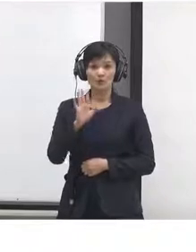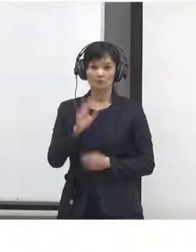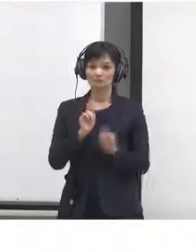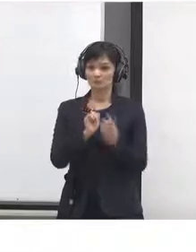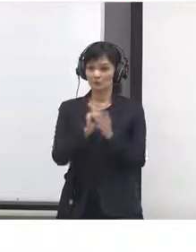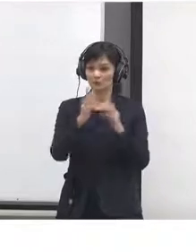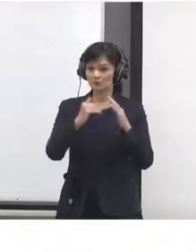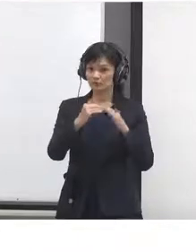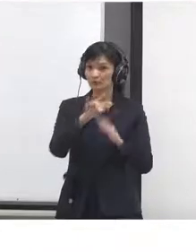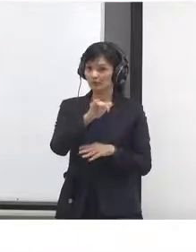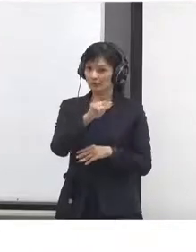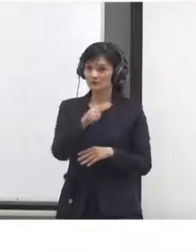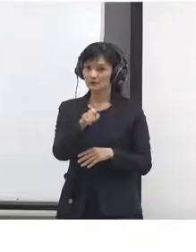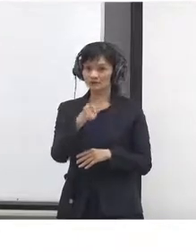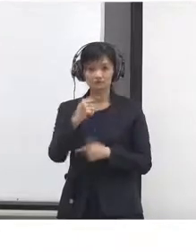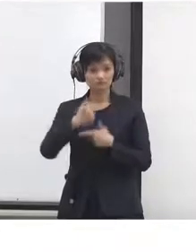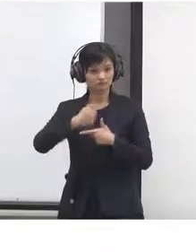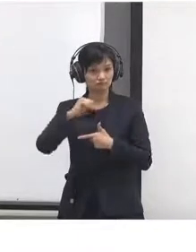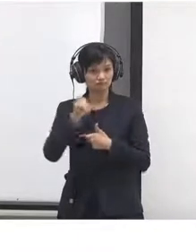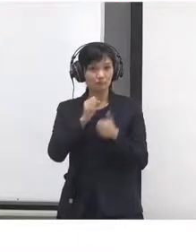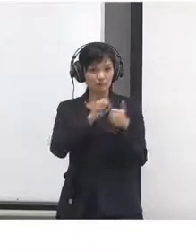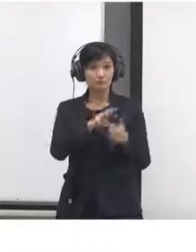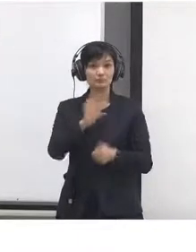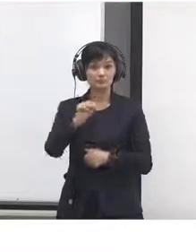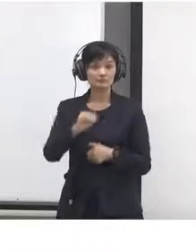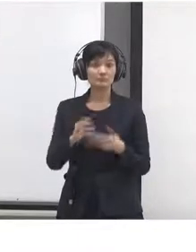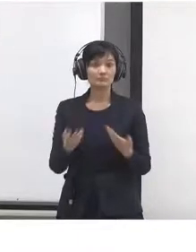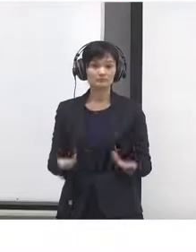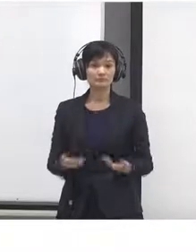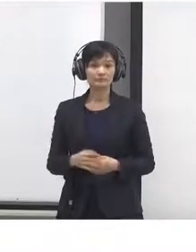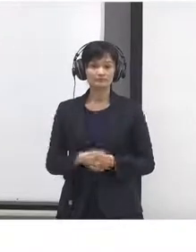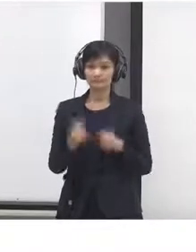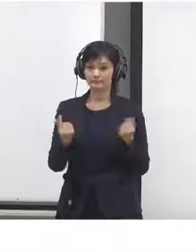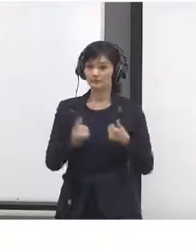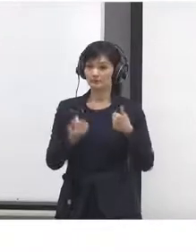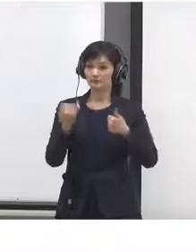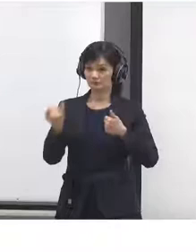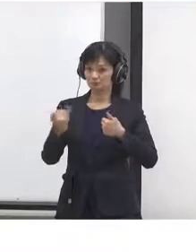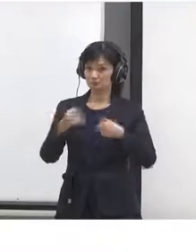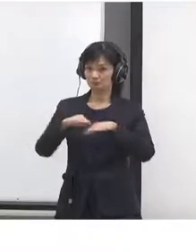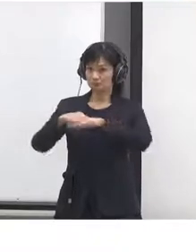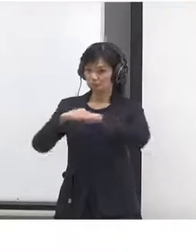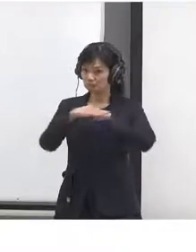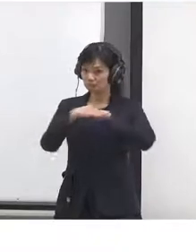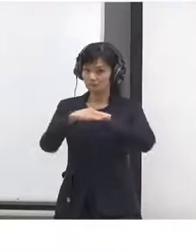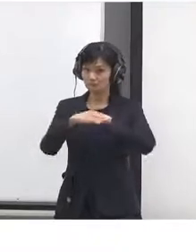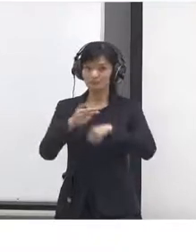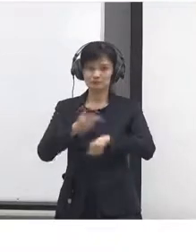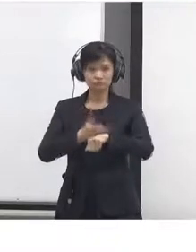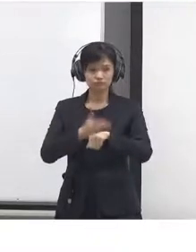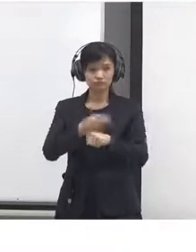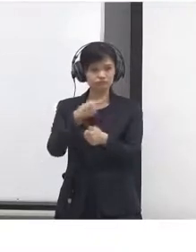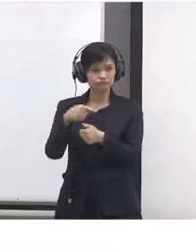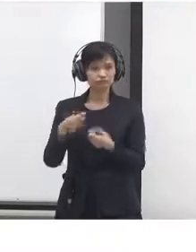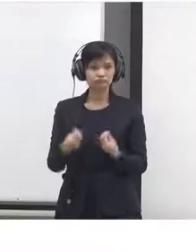to teach gender equality? Maybe it's mainly for her